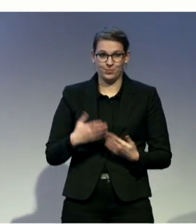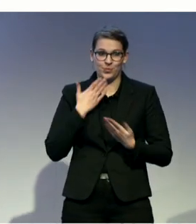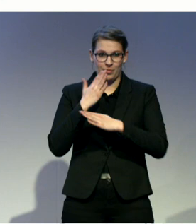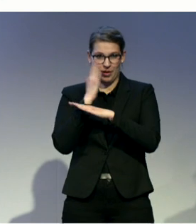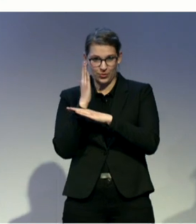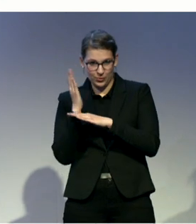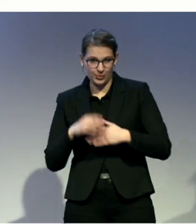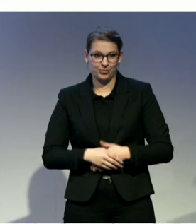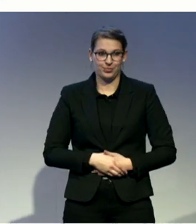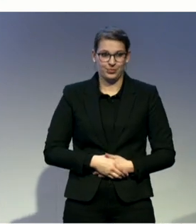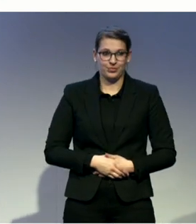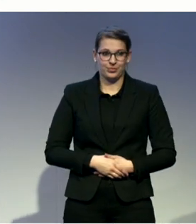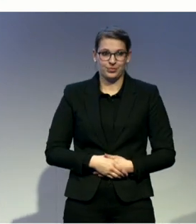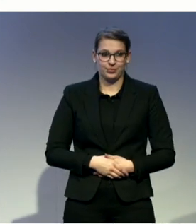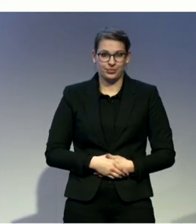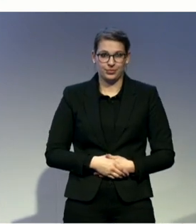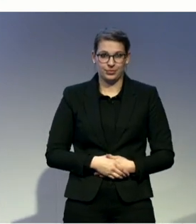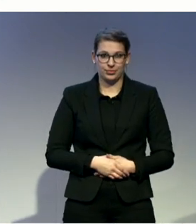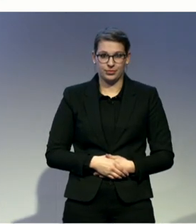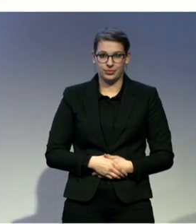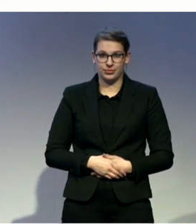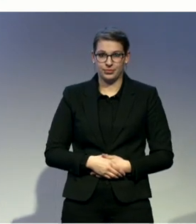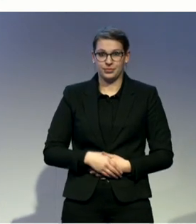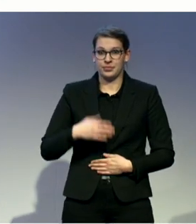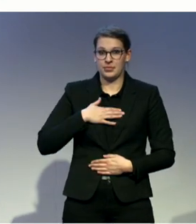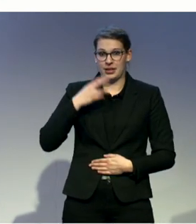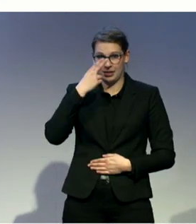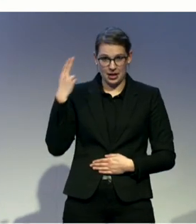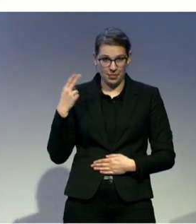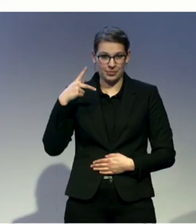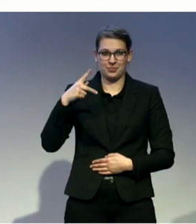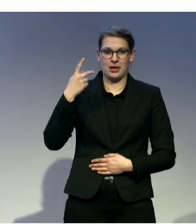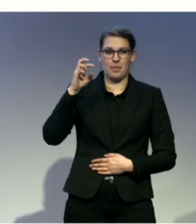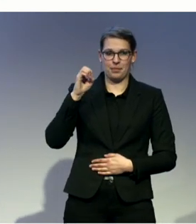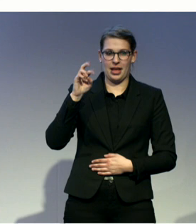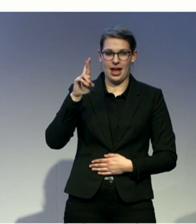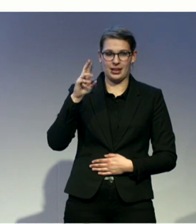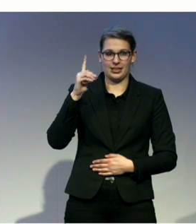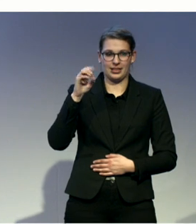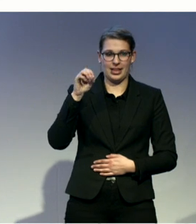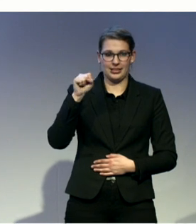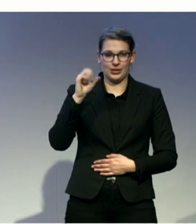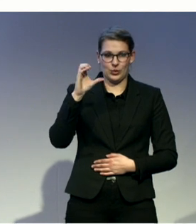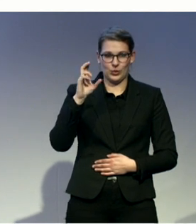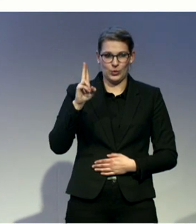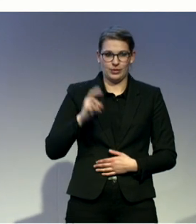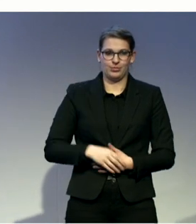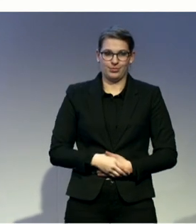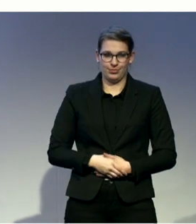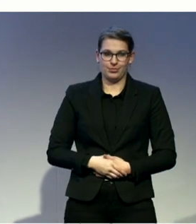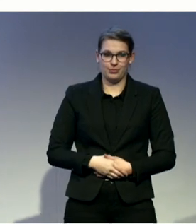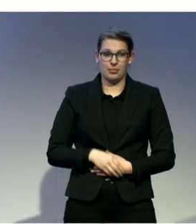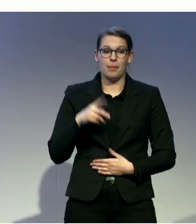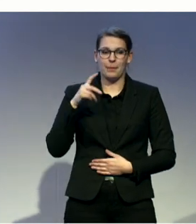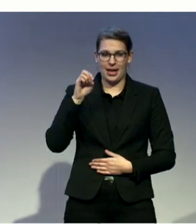Good afternoon, everybody. My name is Cerasela Nicoleta Predescu, and I am representing PROACT